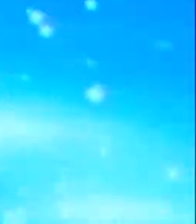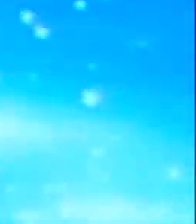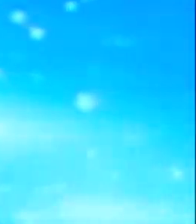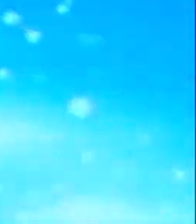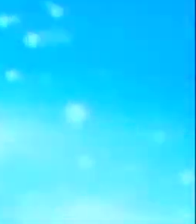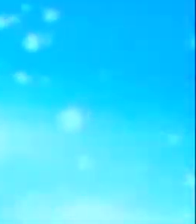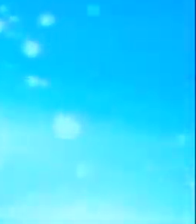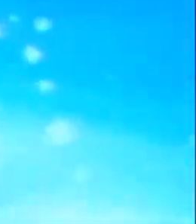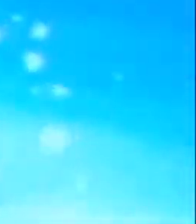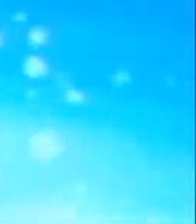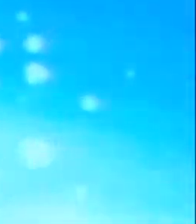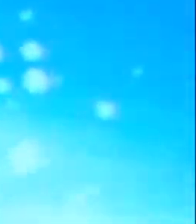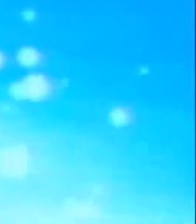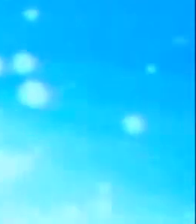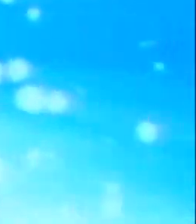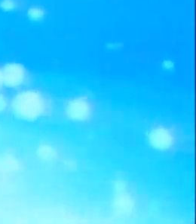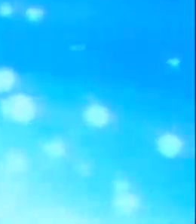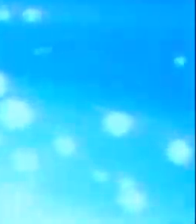yeah.